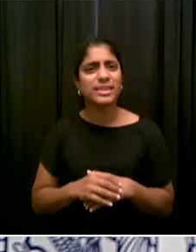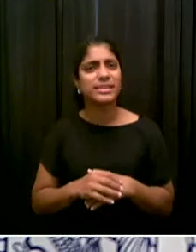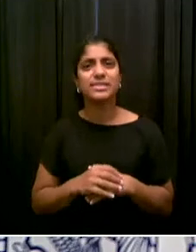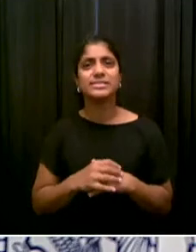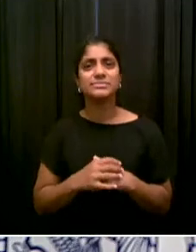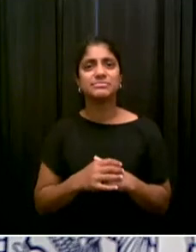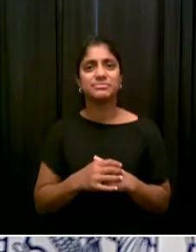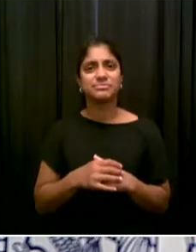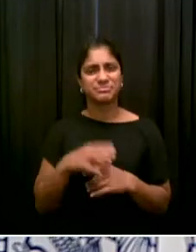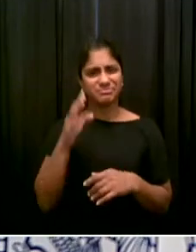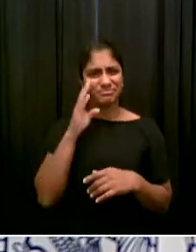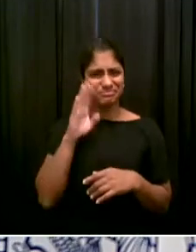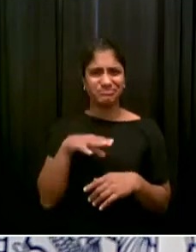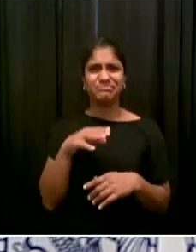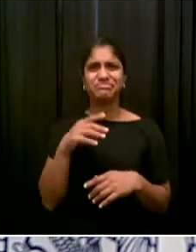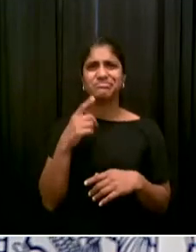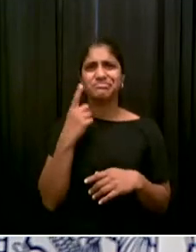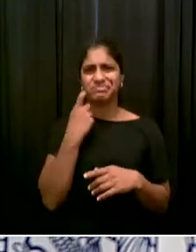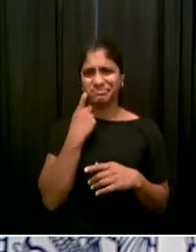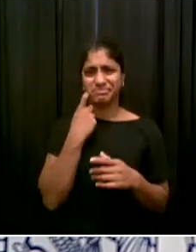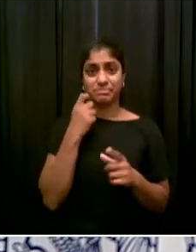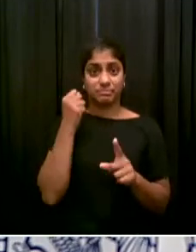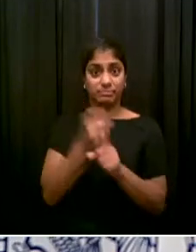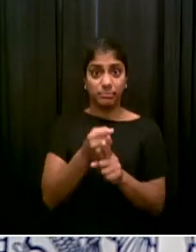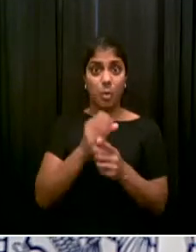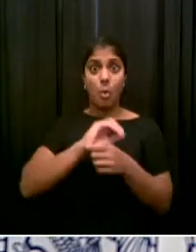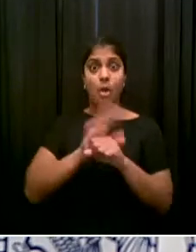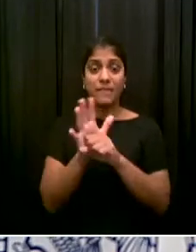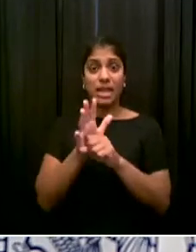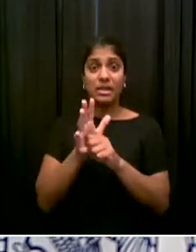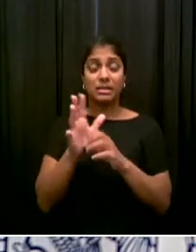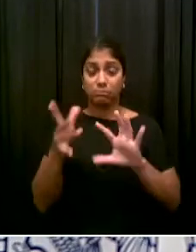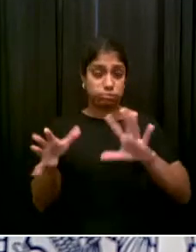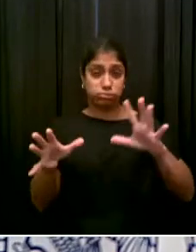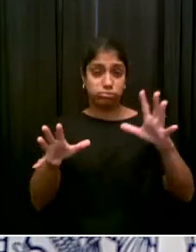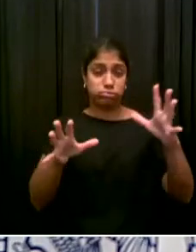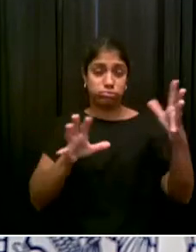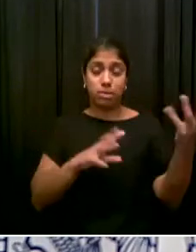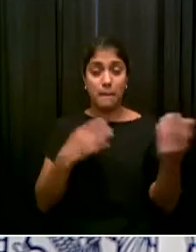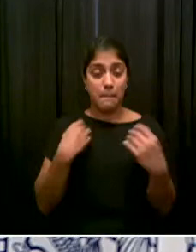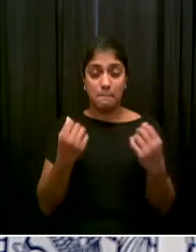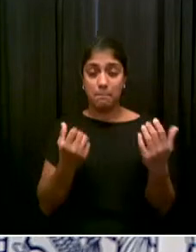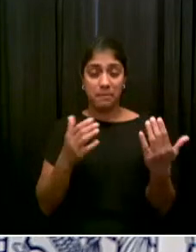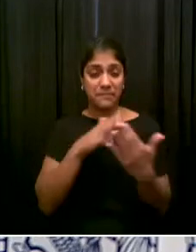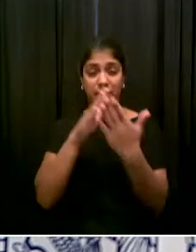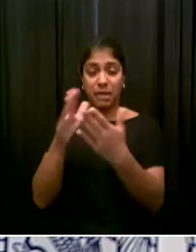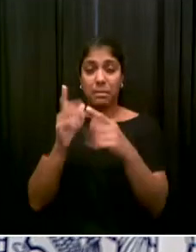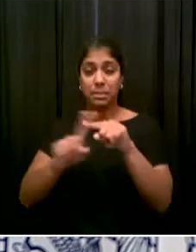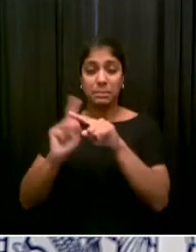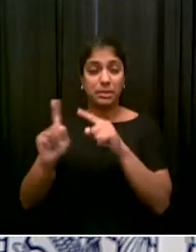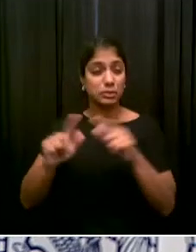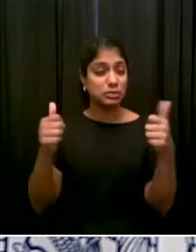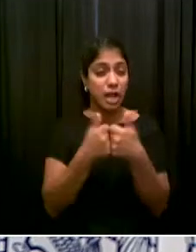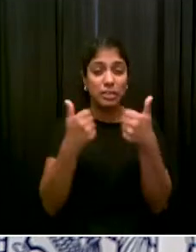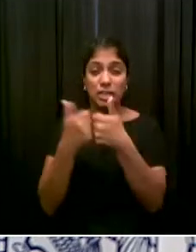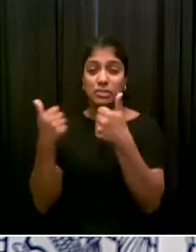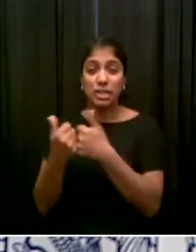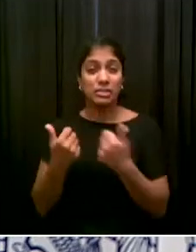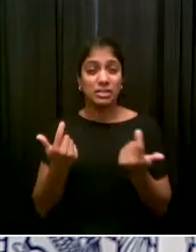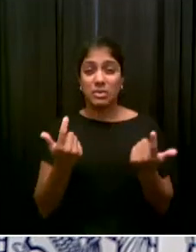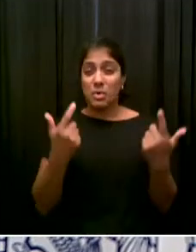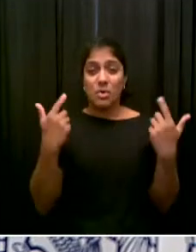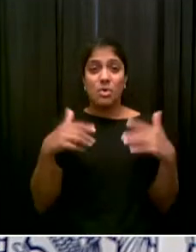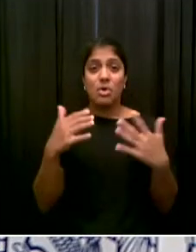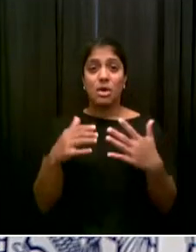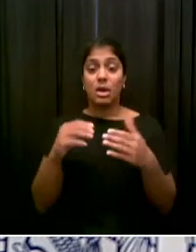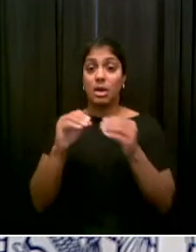and within that challenge, the threat to our seniors, and then within that, something that grabbed at my heart, the fact that we